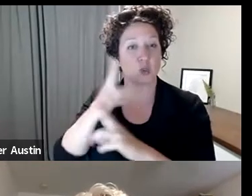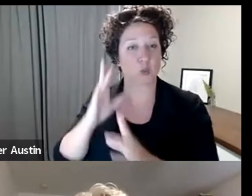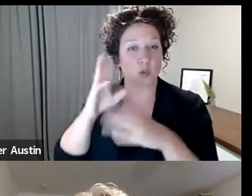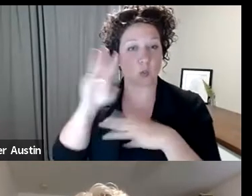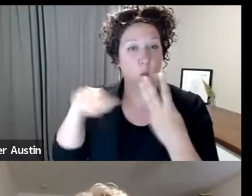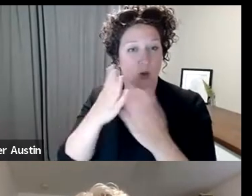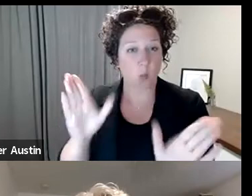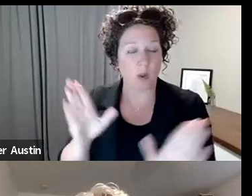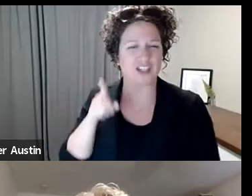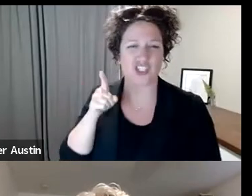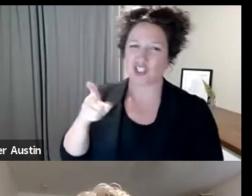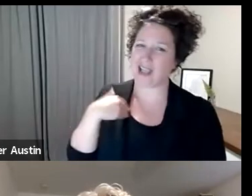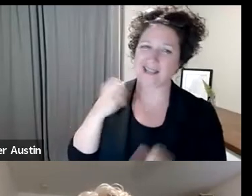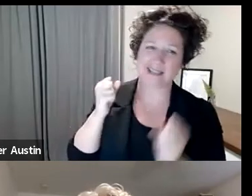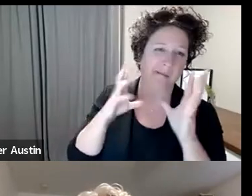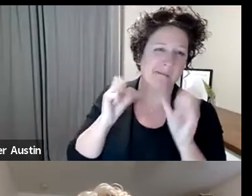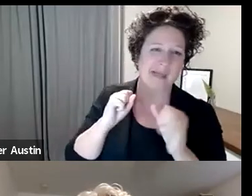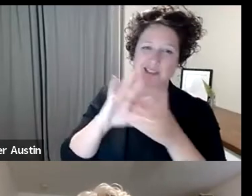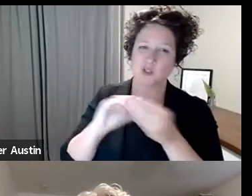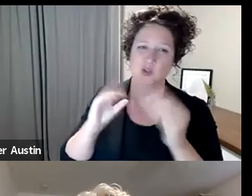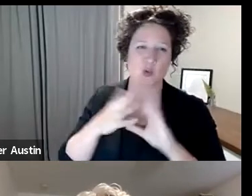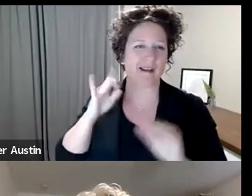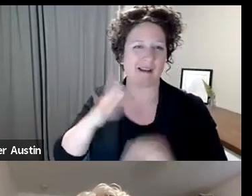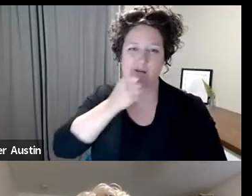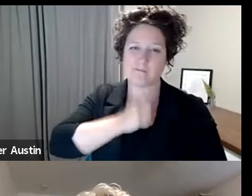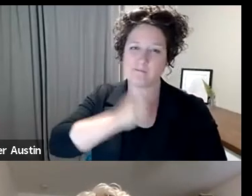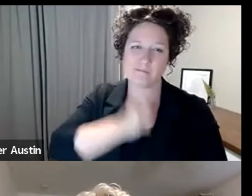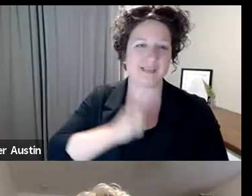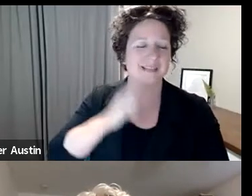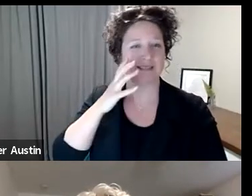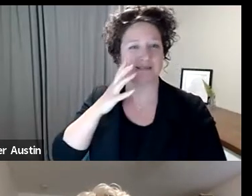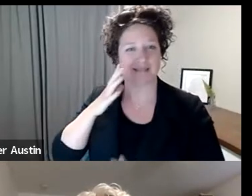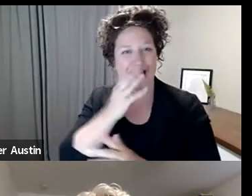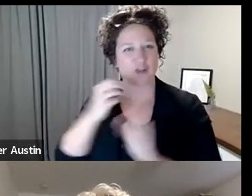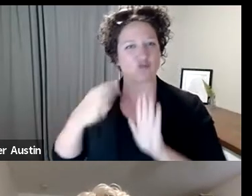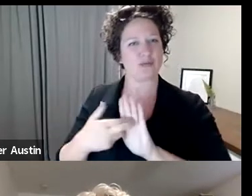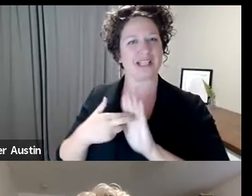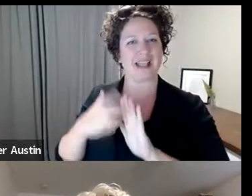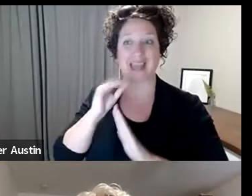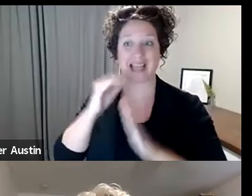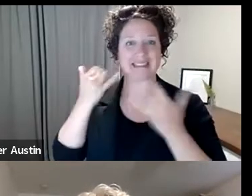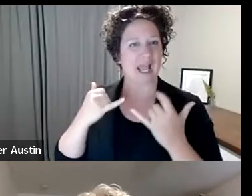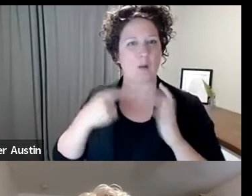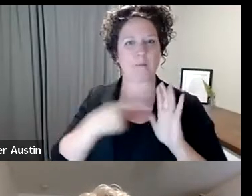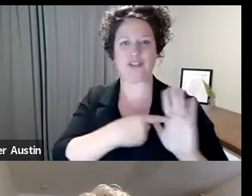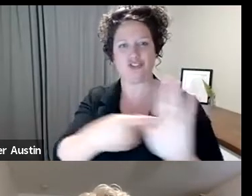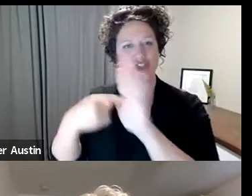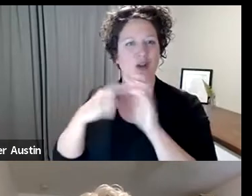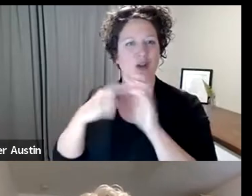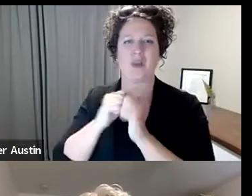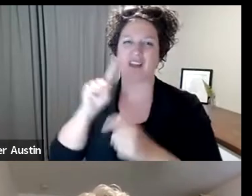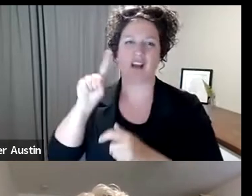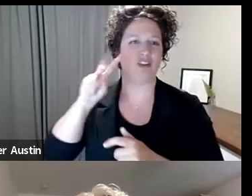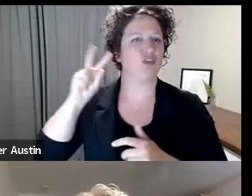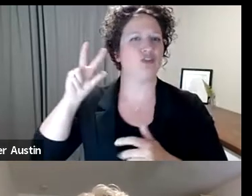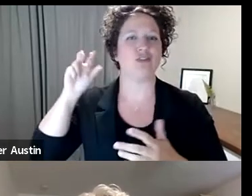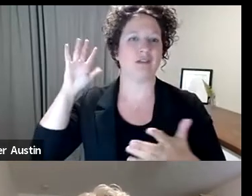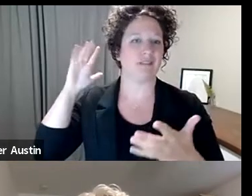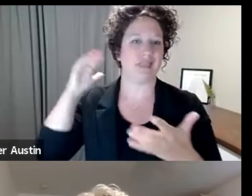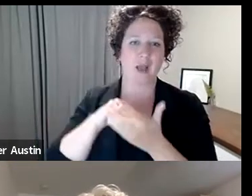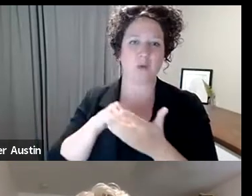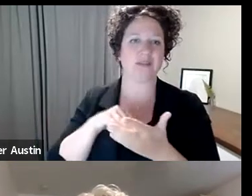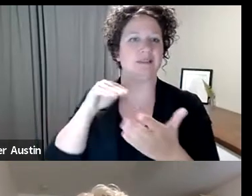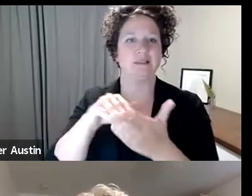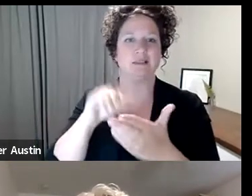She has an amazing story of resilience and representation that has now been shared with hundreds of thousands of viewers through